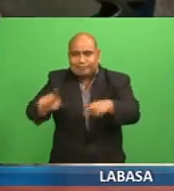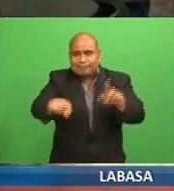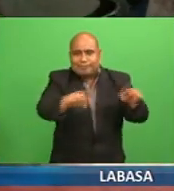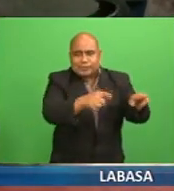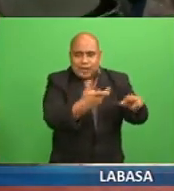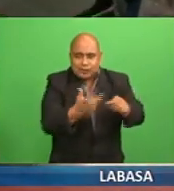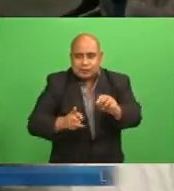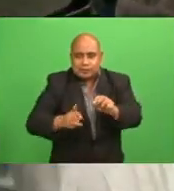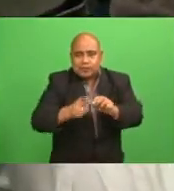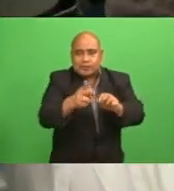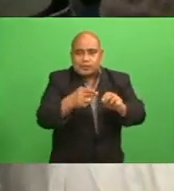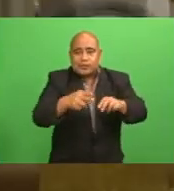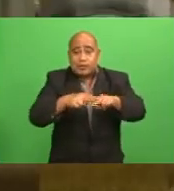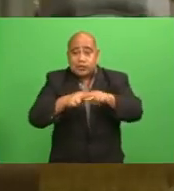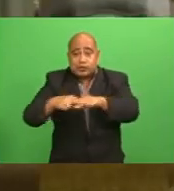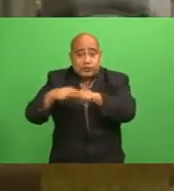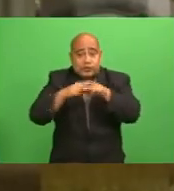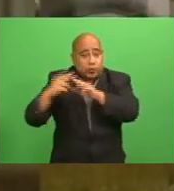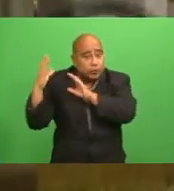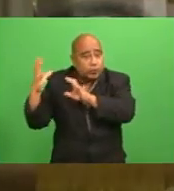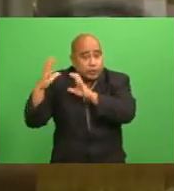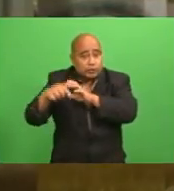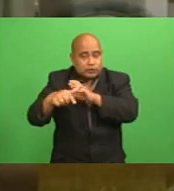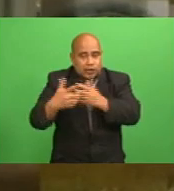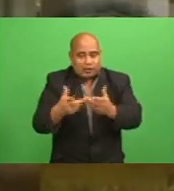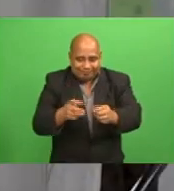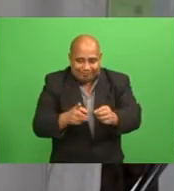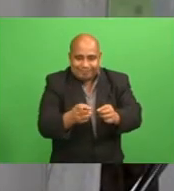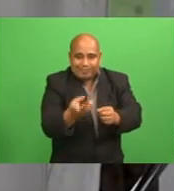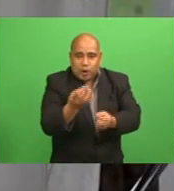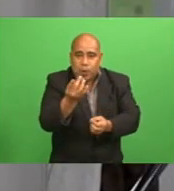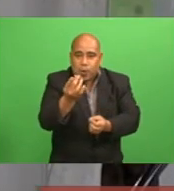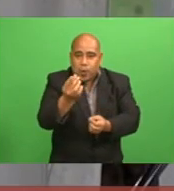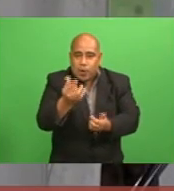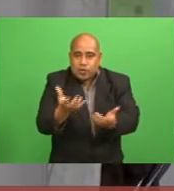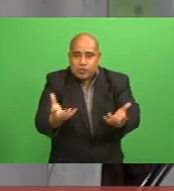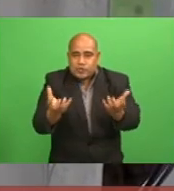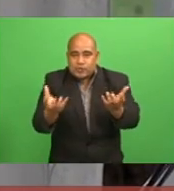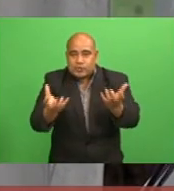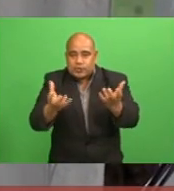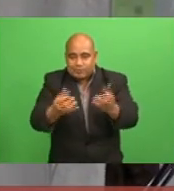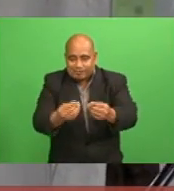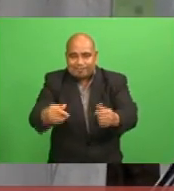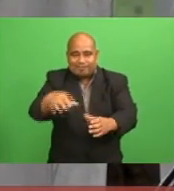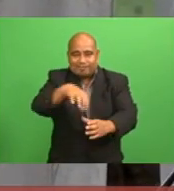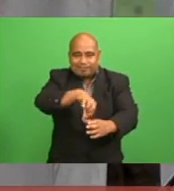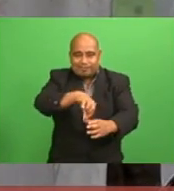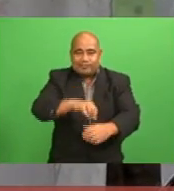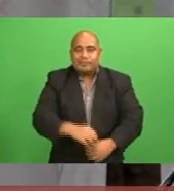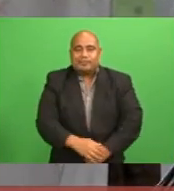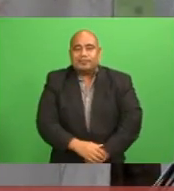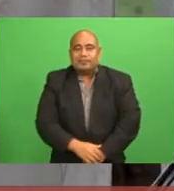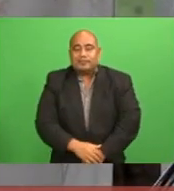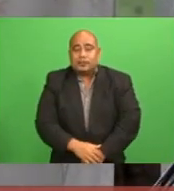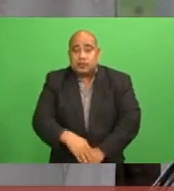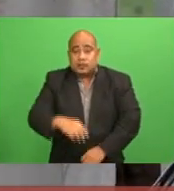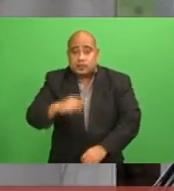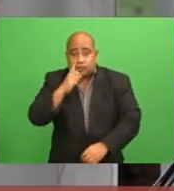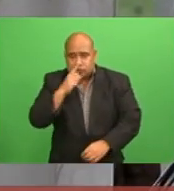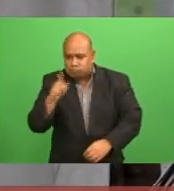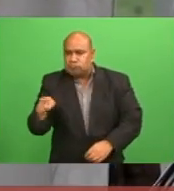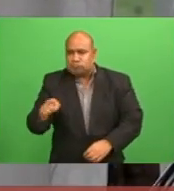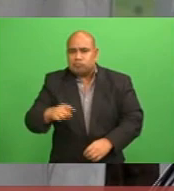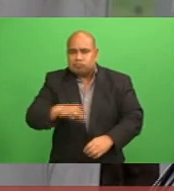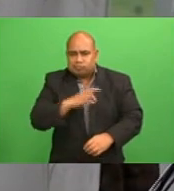third and latest product, the Fiji coconut cooking oil. Our people's health will certainly benefit from the addition addition